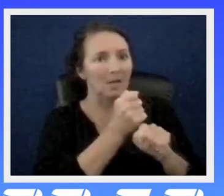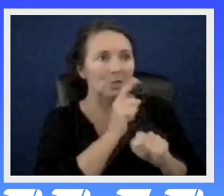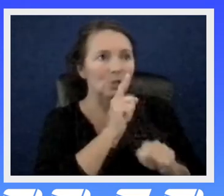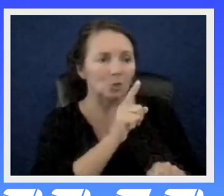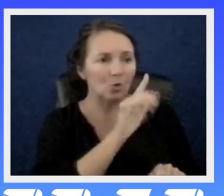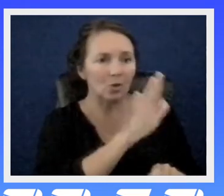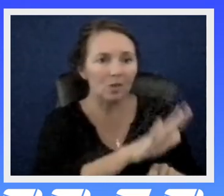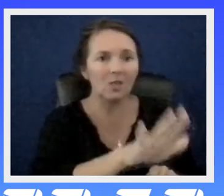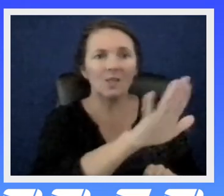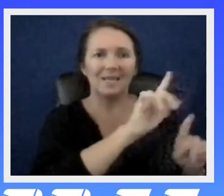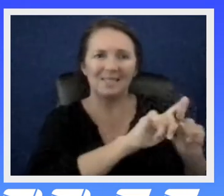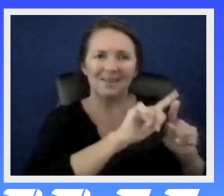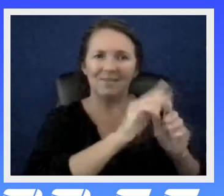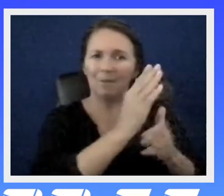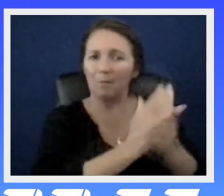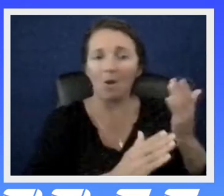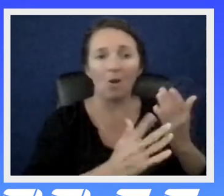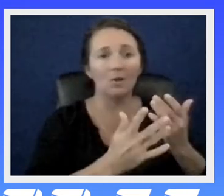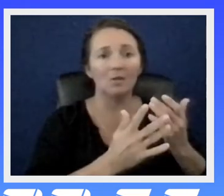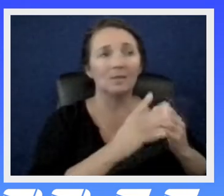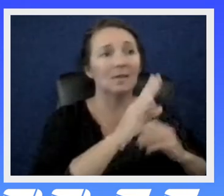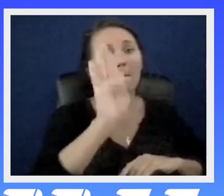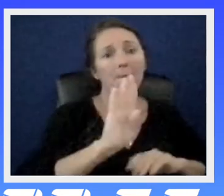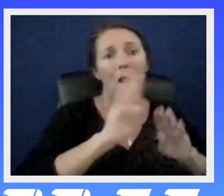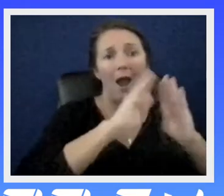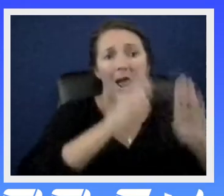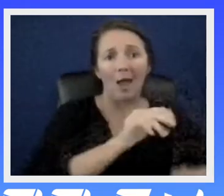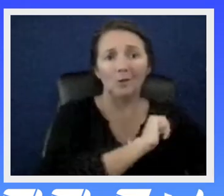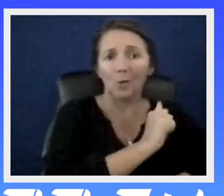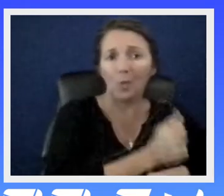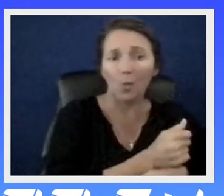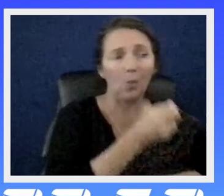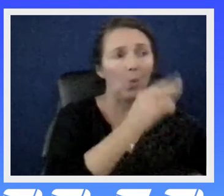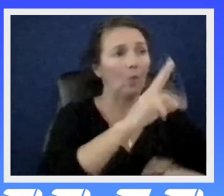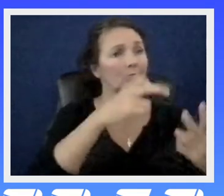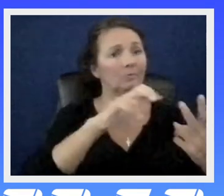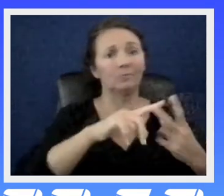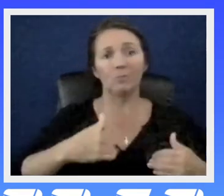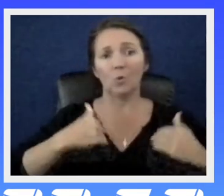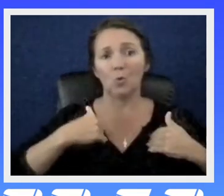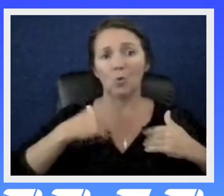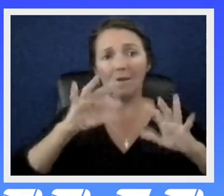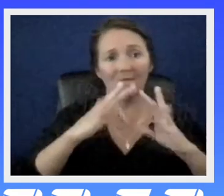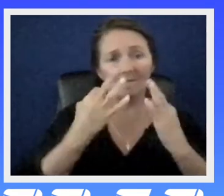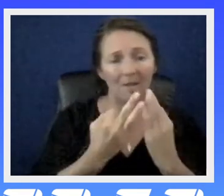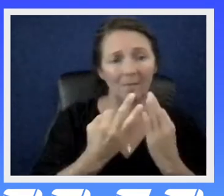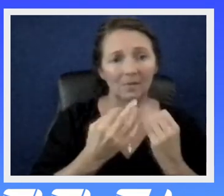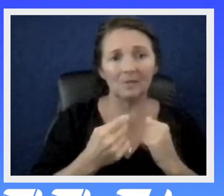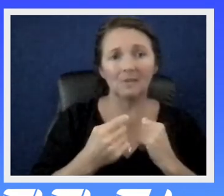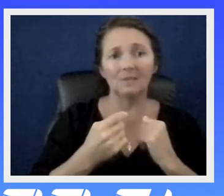departments of our city, whether it's the Boston Housing Authority or Youth and Family Center, Boston Families for Youth and